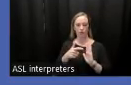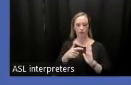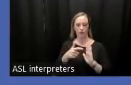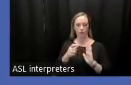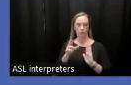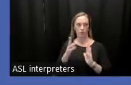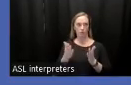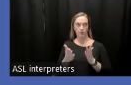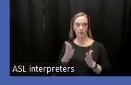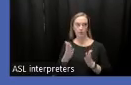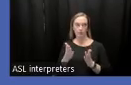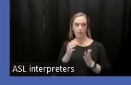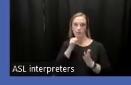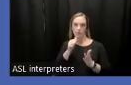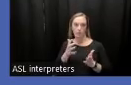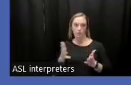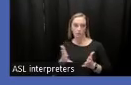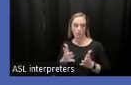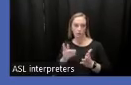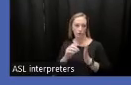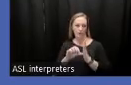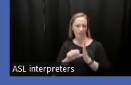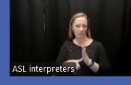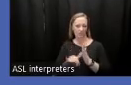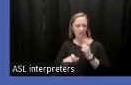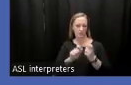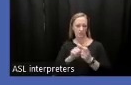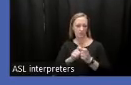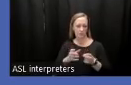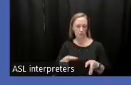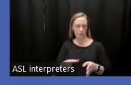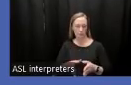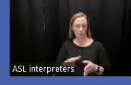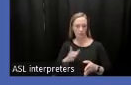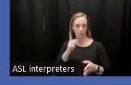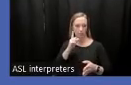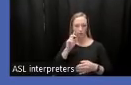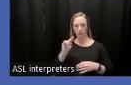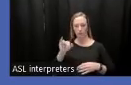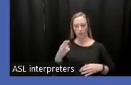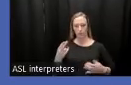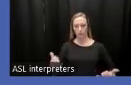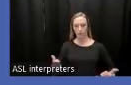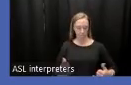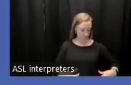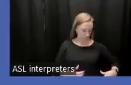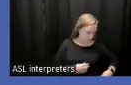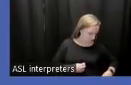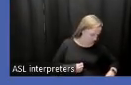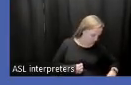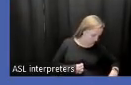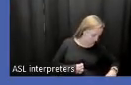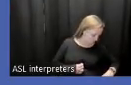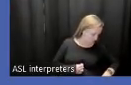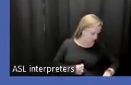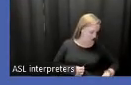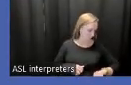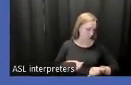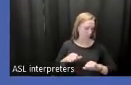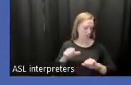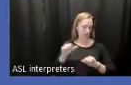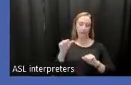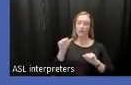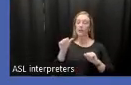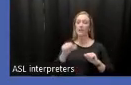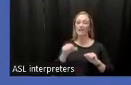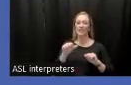maybe encouraged to emphasize in that specific way for NIH. Yeah. Yeah, it's sort of a touchy